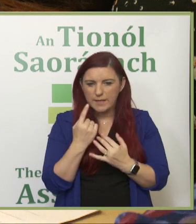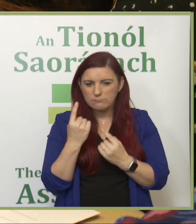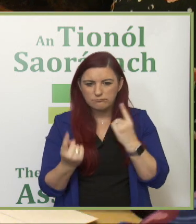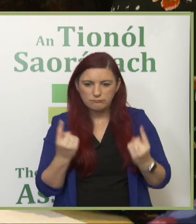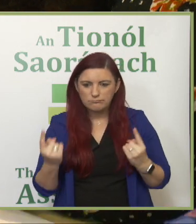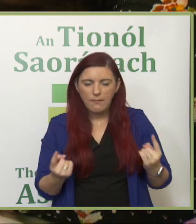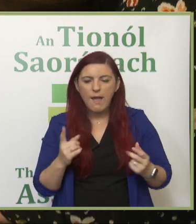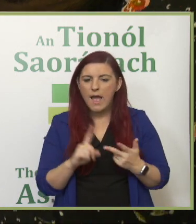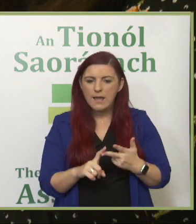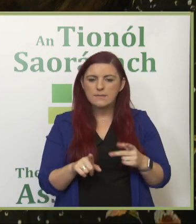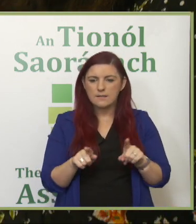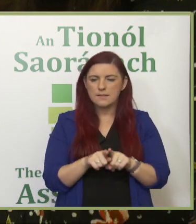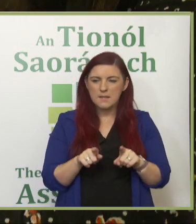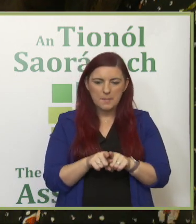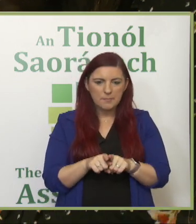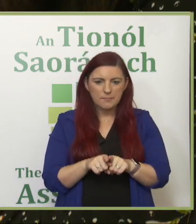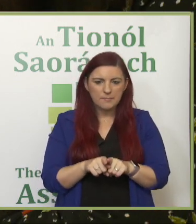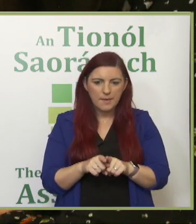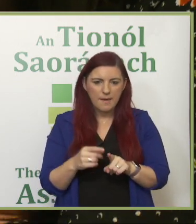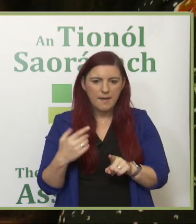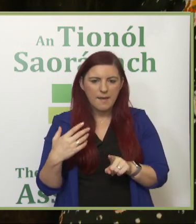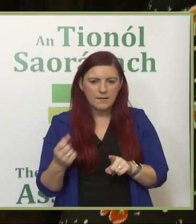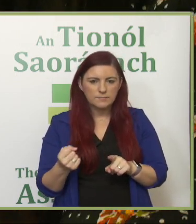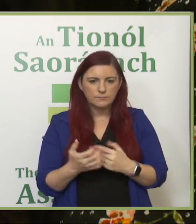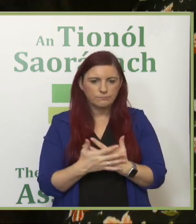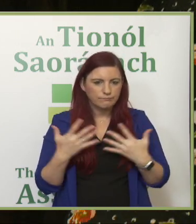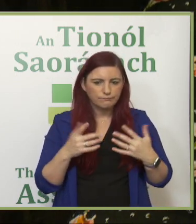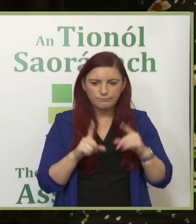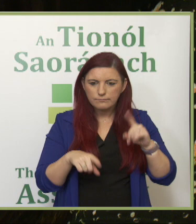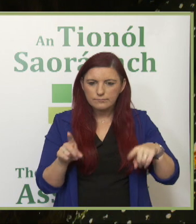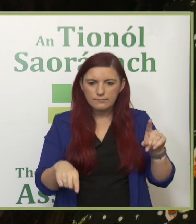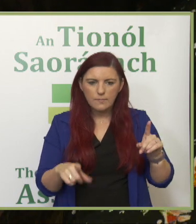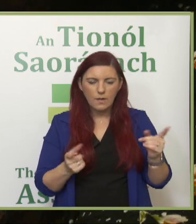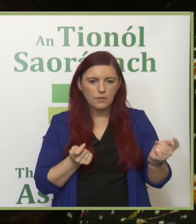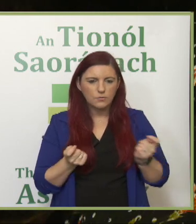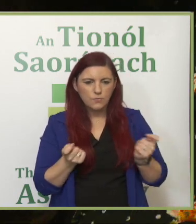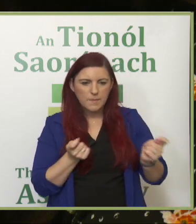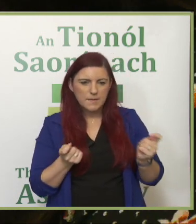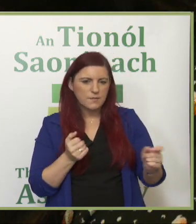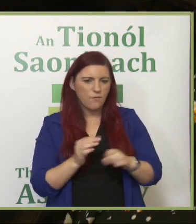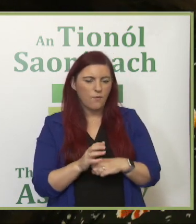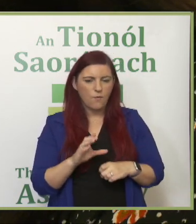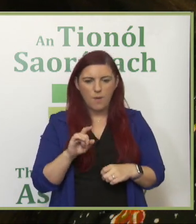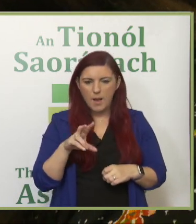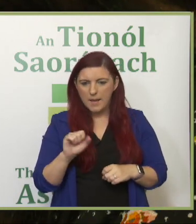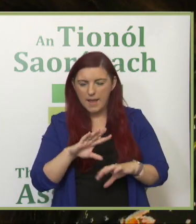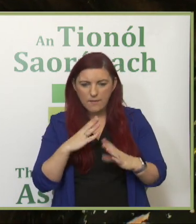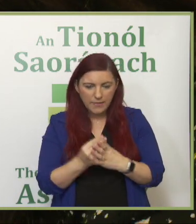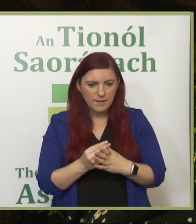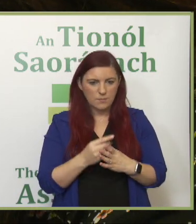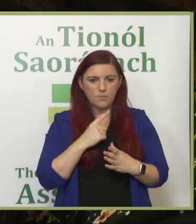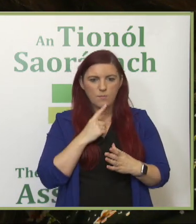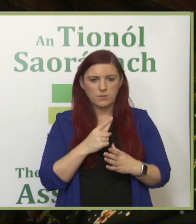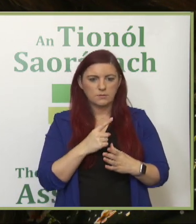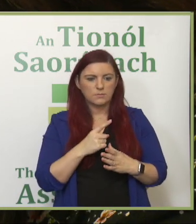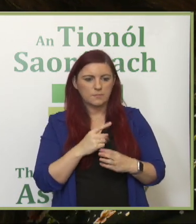and of course, moving into pharmacological treatment, opioid assisted therapy, but